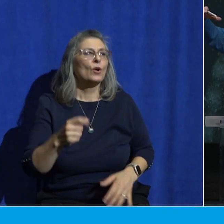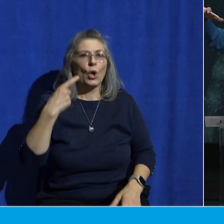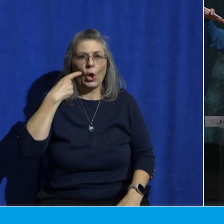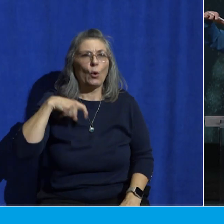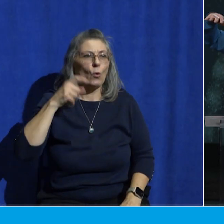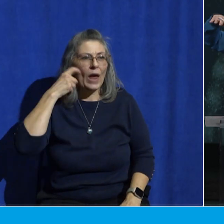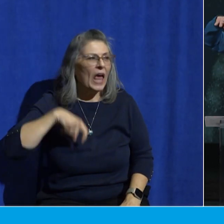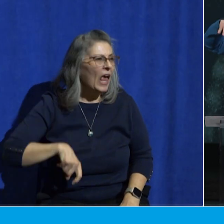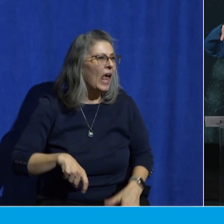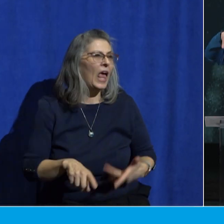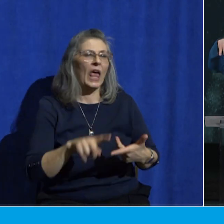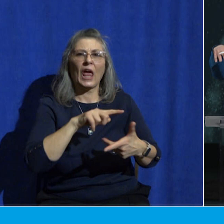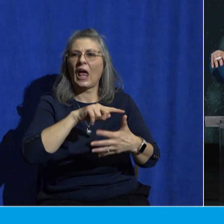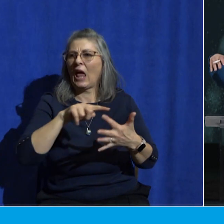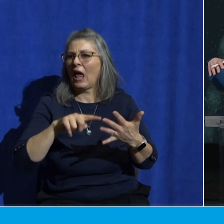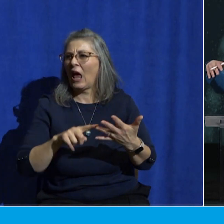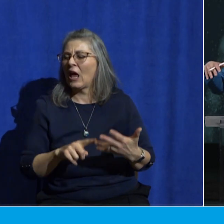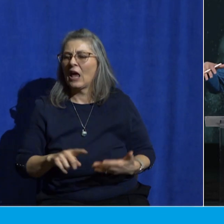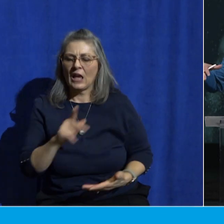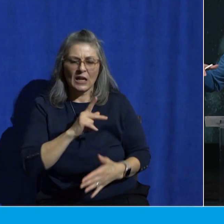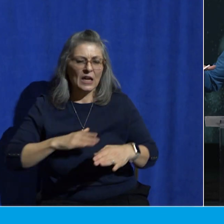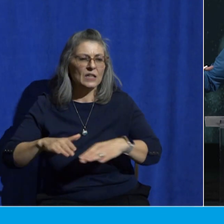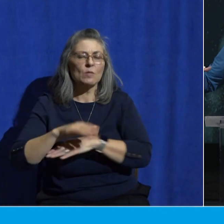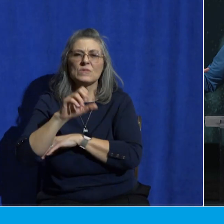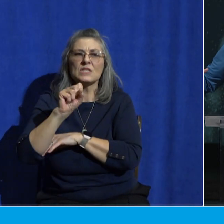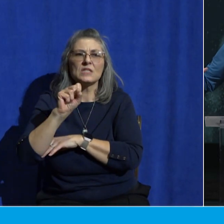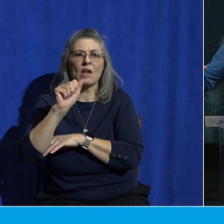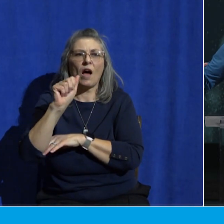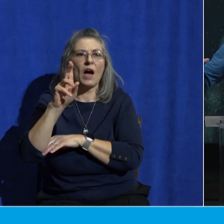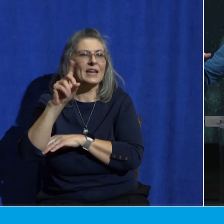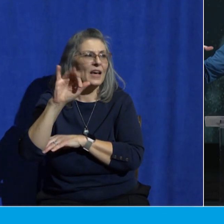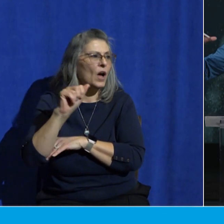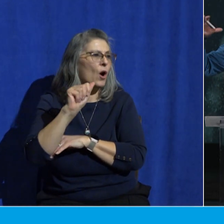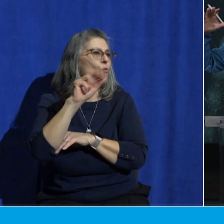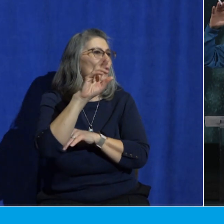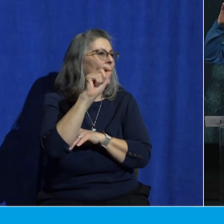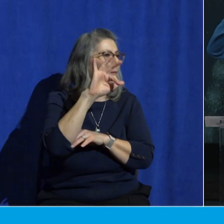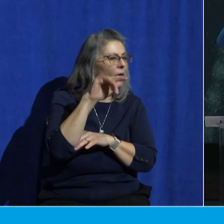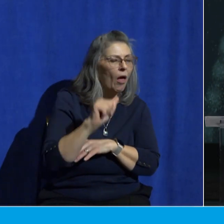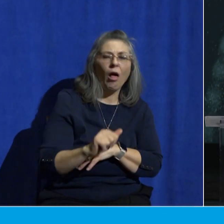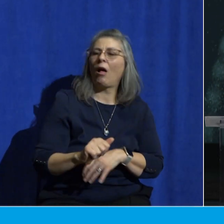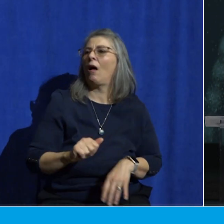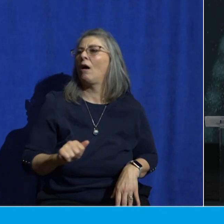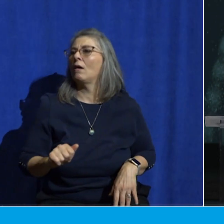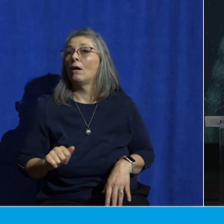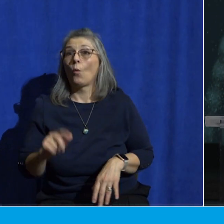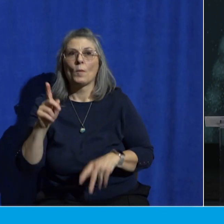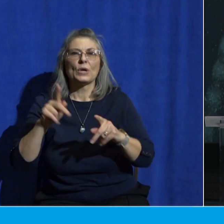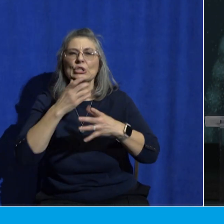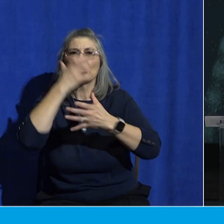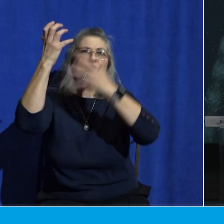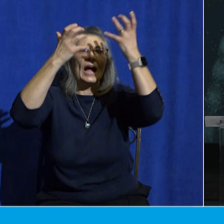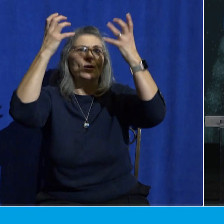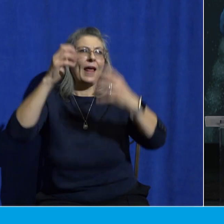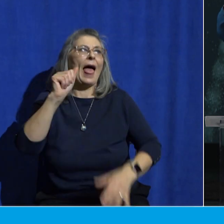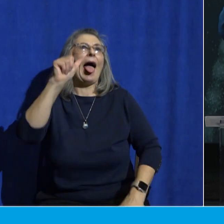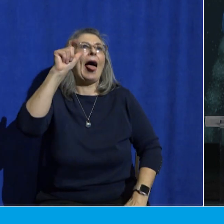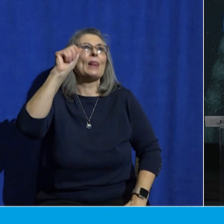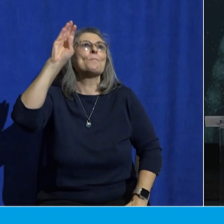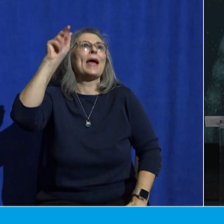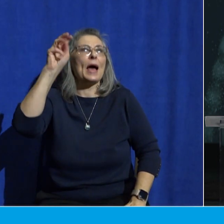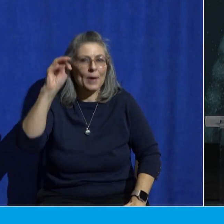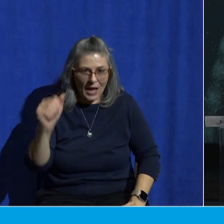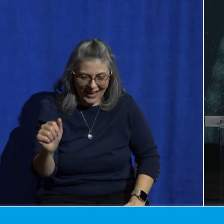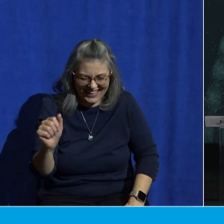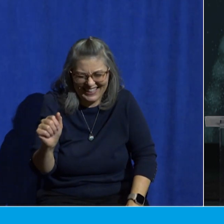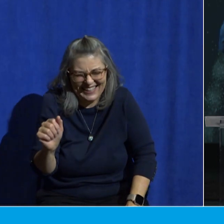from the Kingdom of Saudi Arabia to, one person shouted out Alabama, the Kingdom